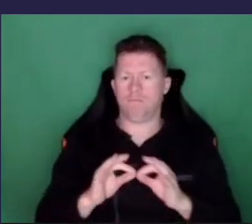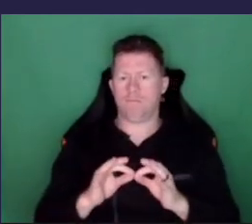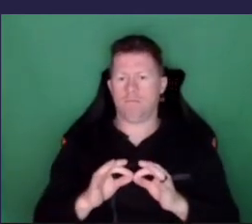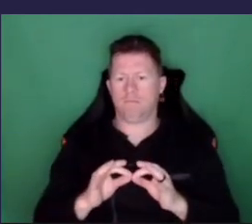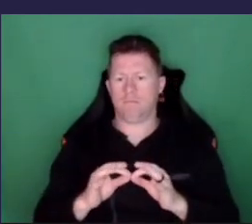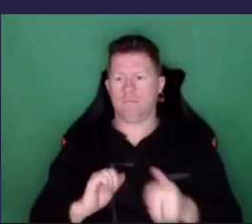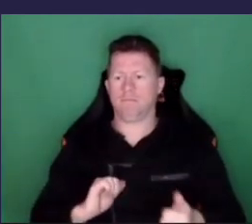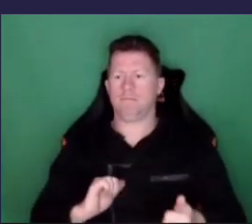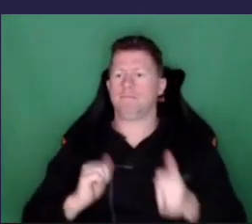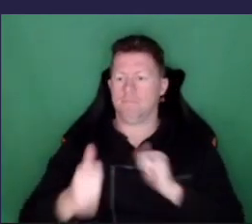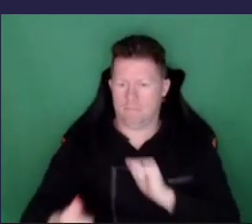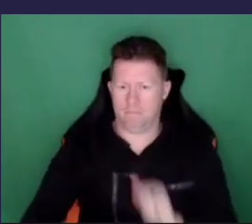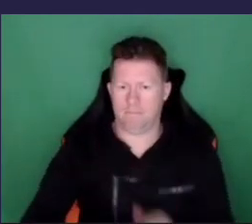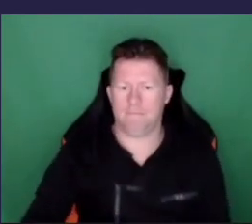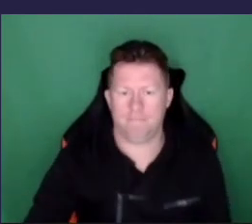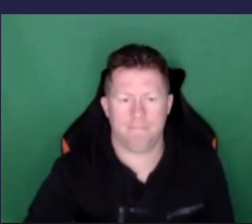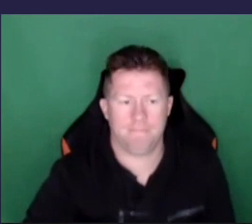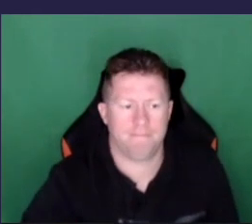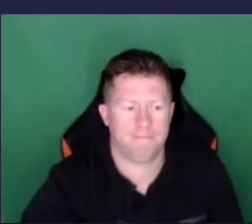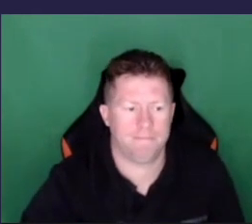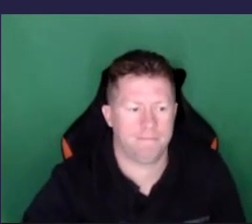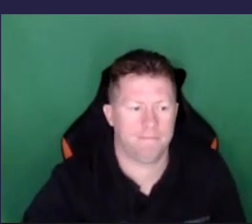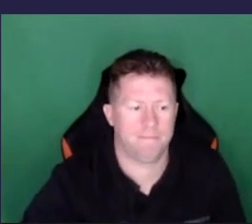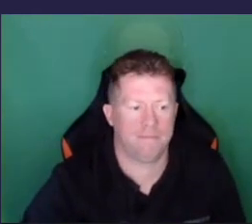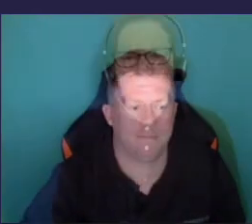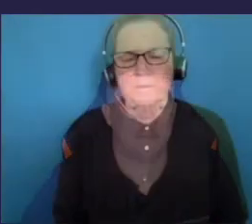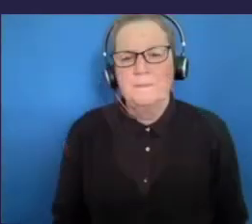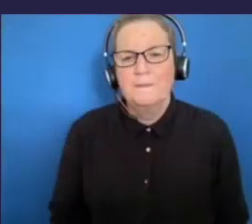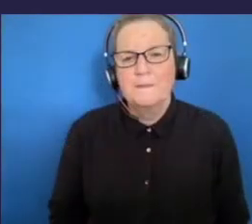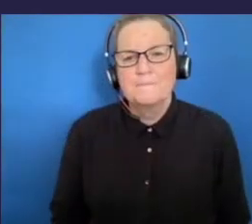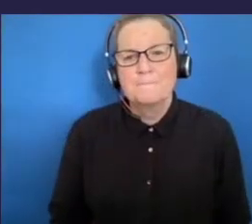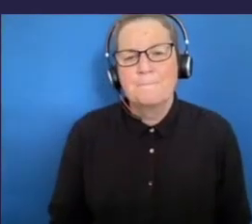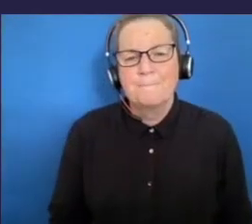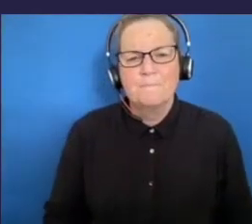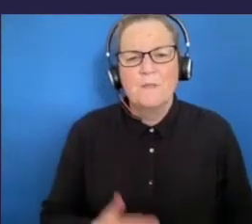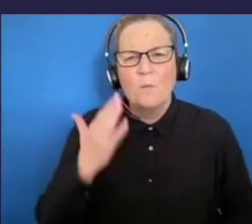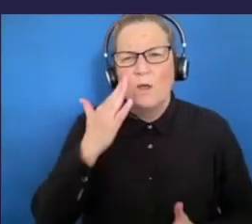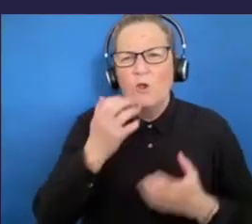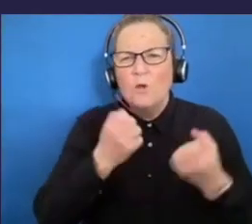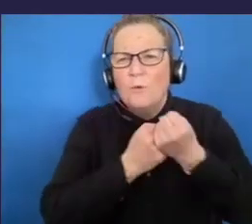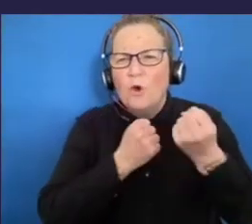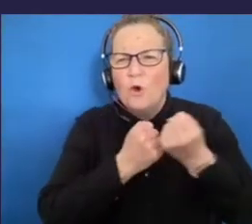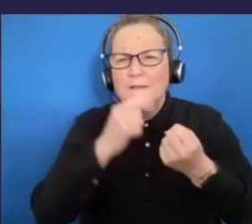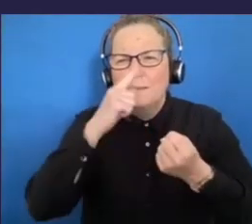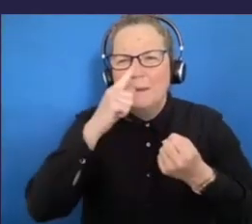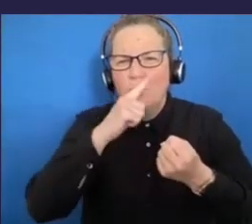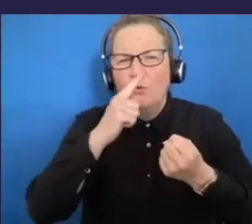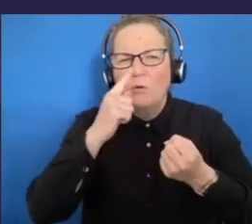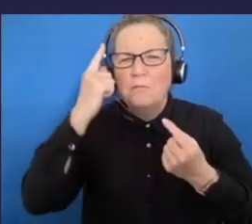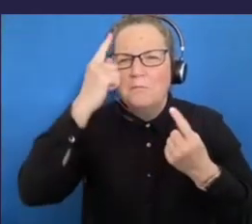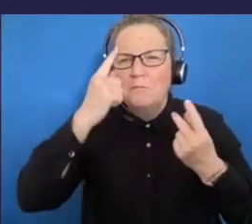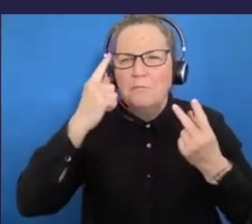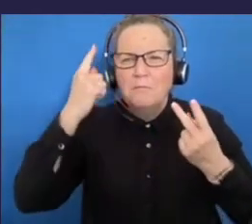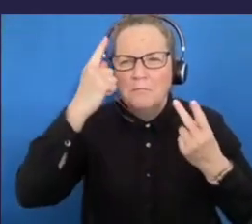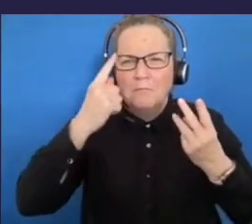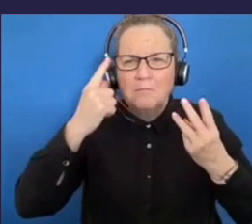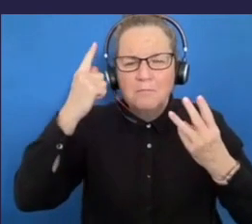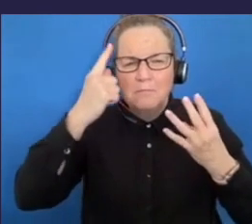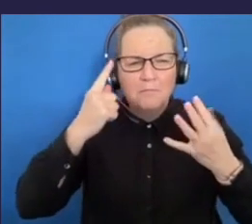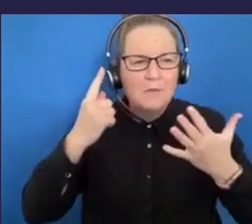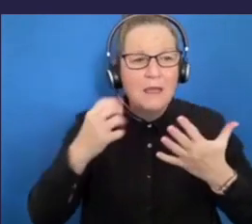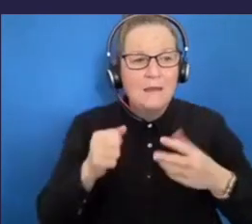So those are the things to consider when supporting people. And then finally, there's just the two references I referred